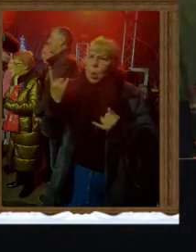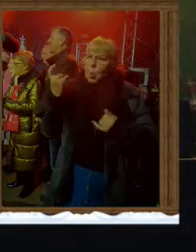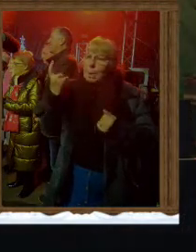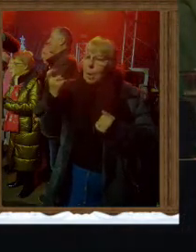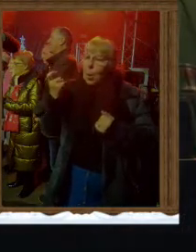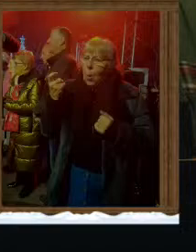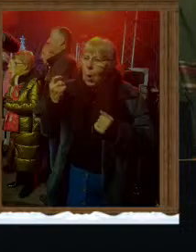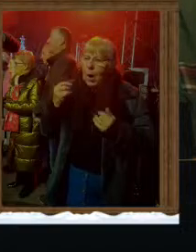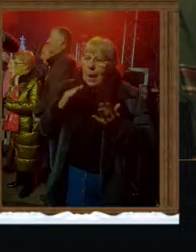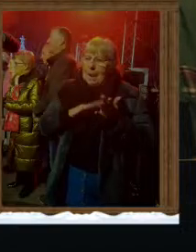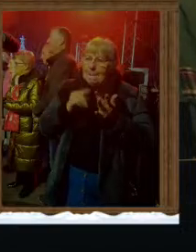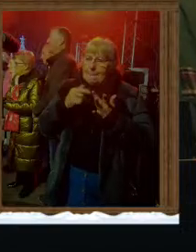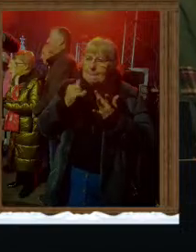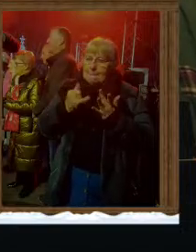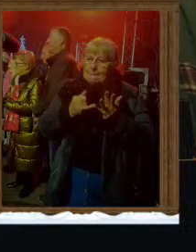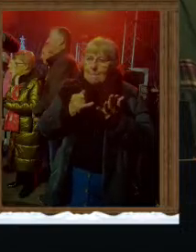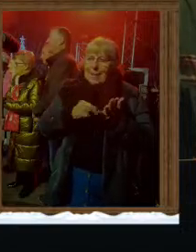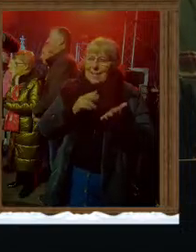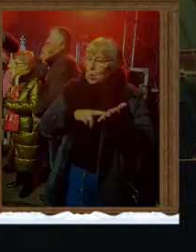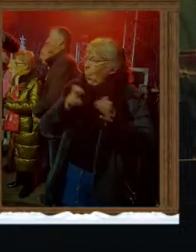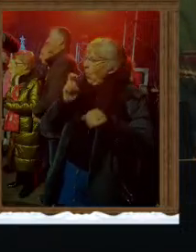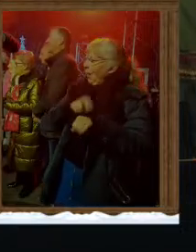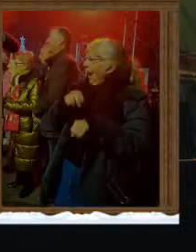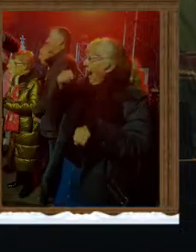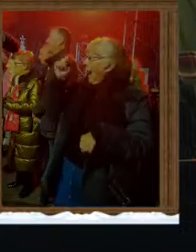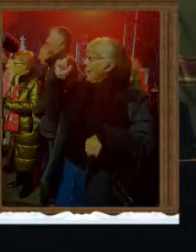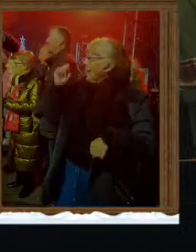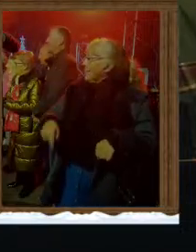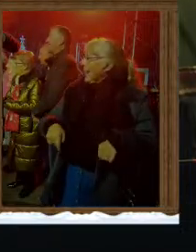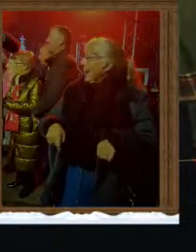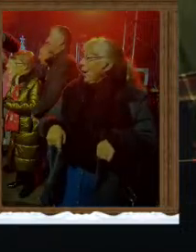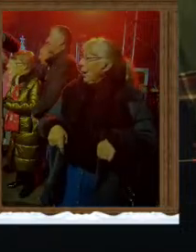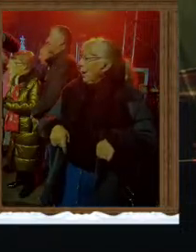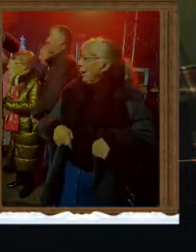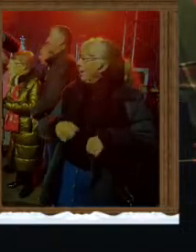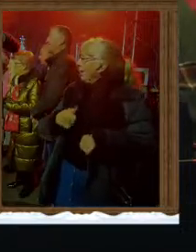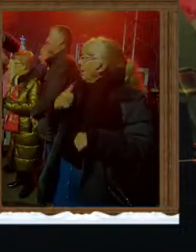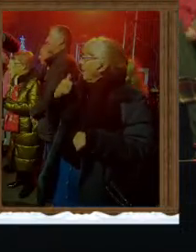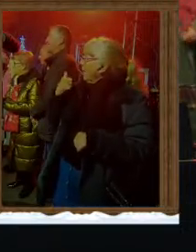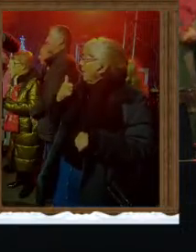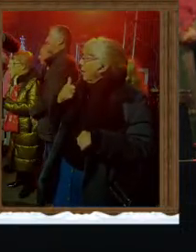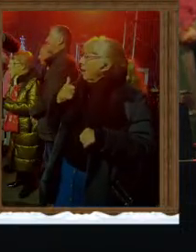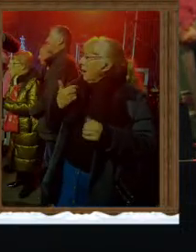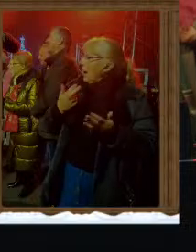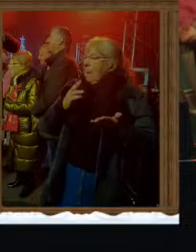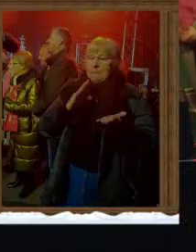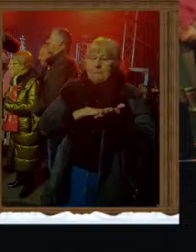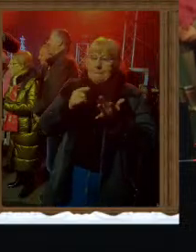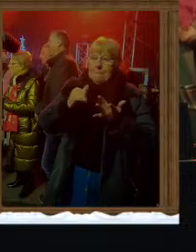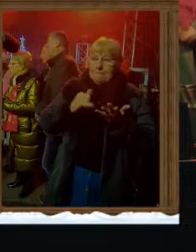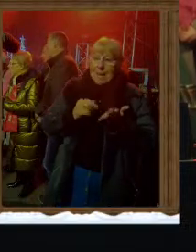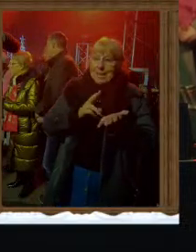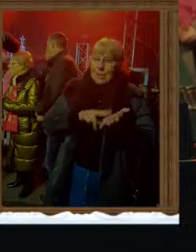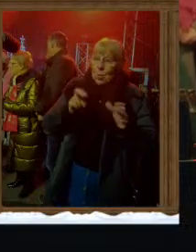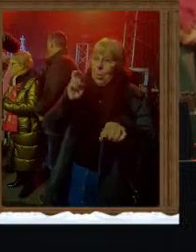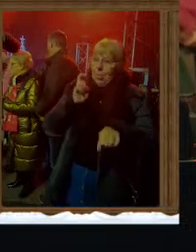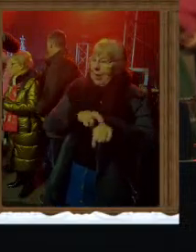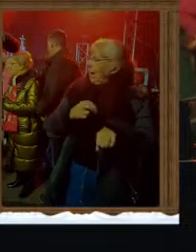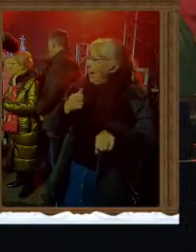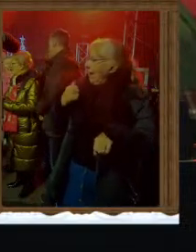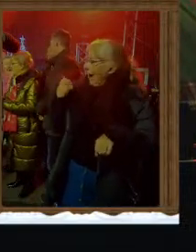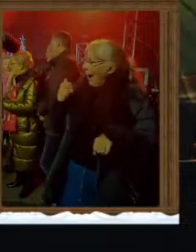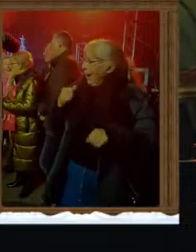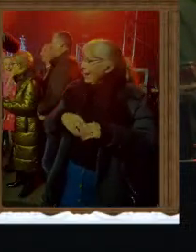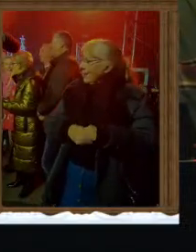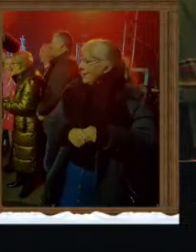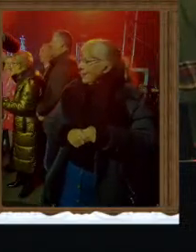Miss Northern Ireland on the stage. Oh, we have Miss Northern Ireland. This is actually the current Miss Northern Ireland, so she's going to join in as well. Okay, so you can join in. There